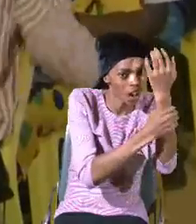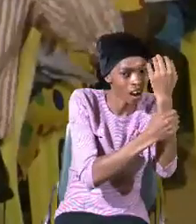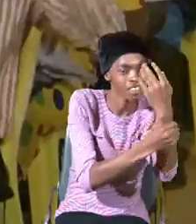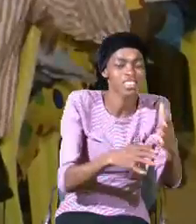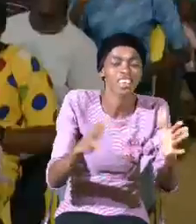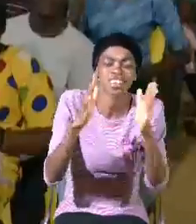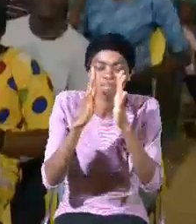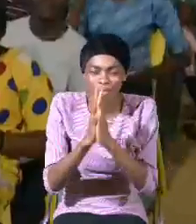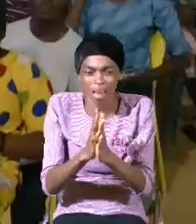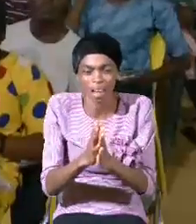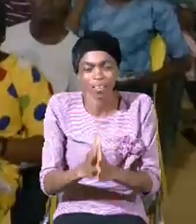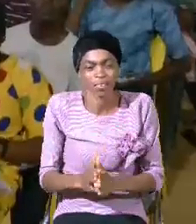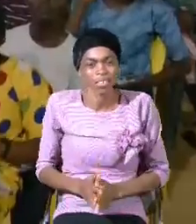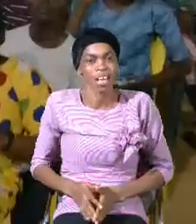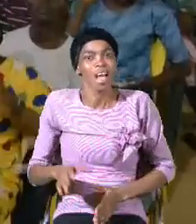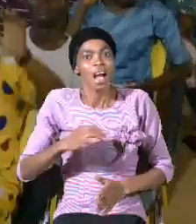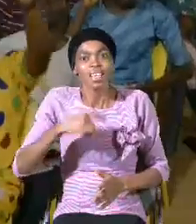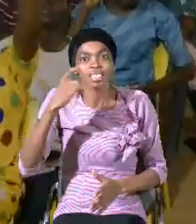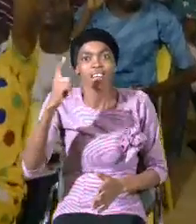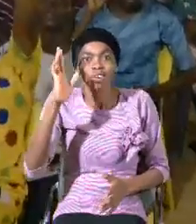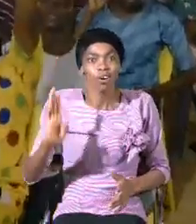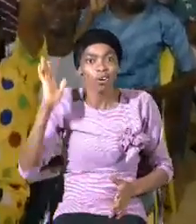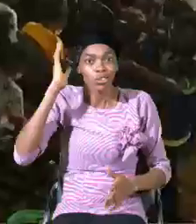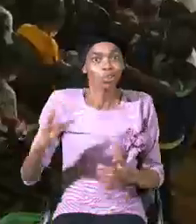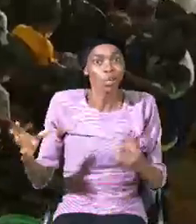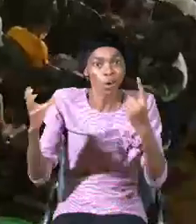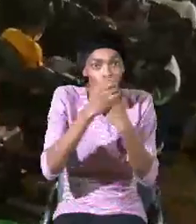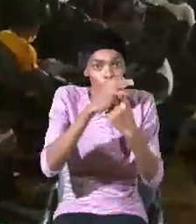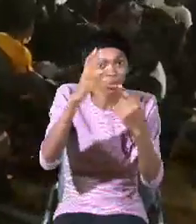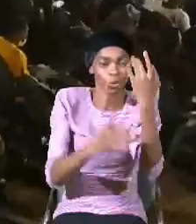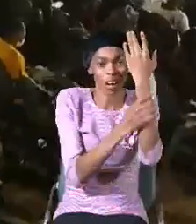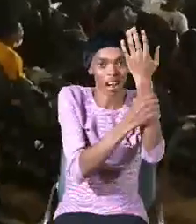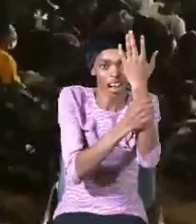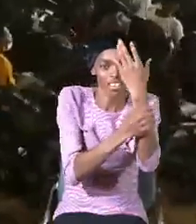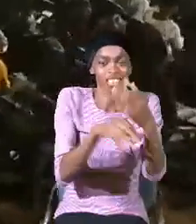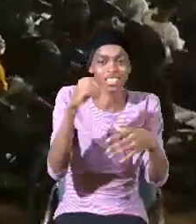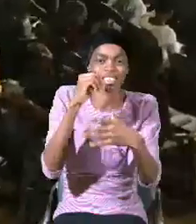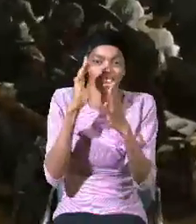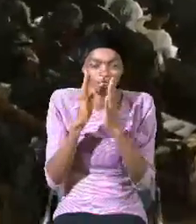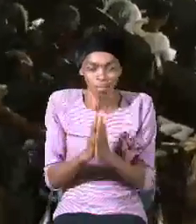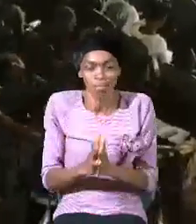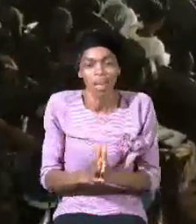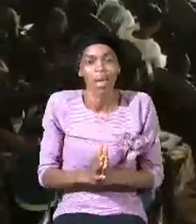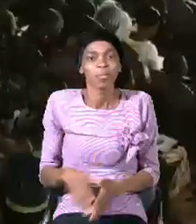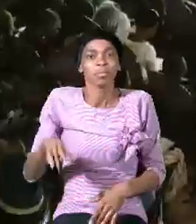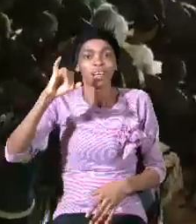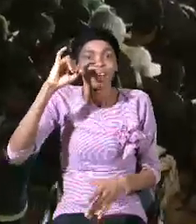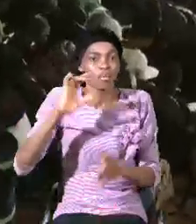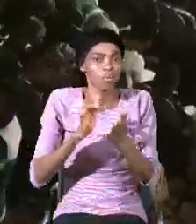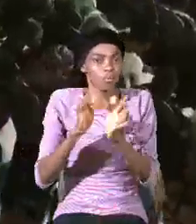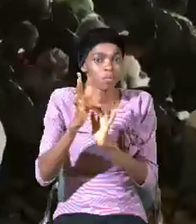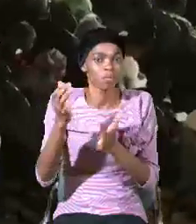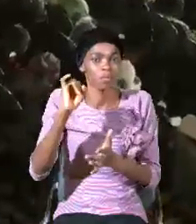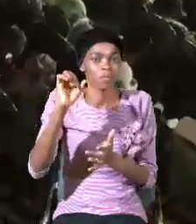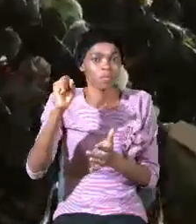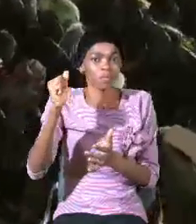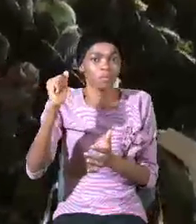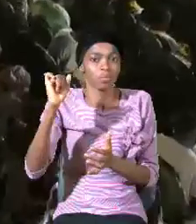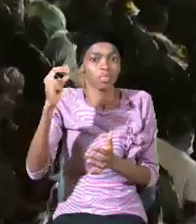hand. I said, he will hold your hand. Isaiah chapter 41, verse 13.